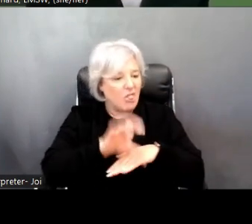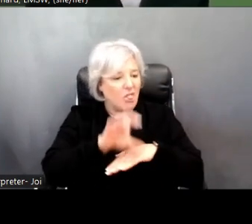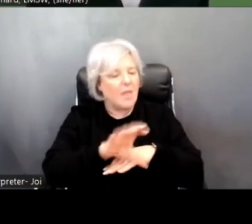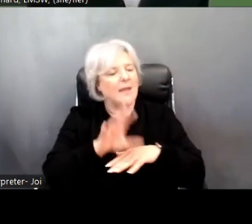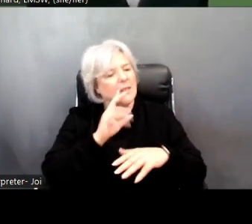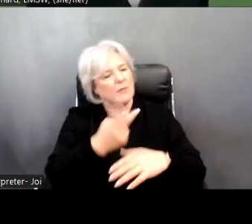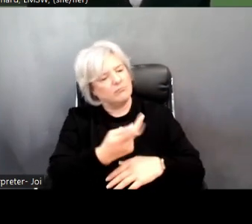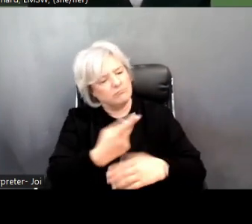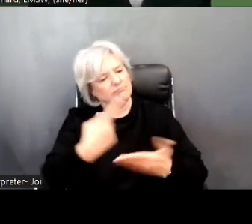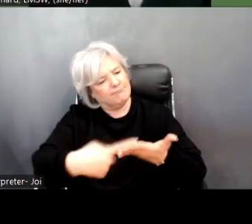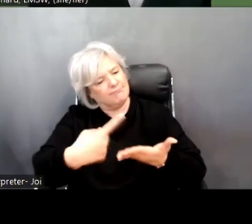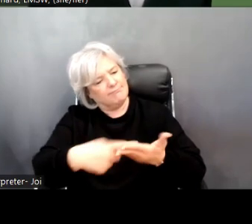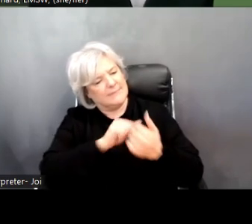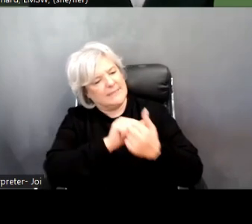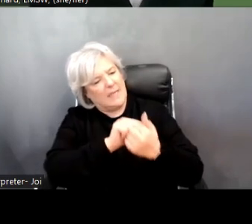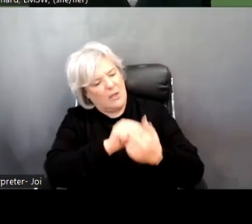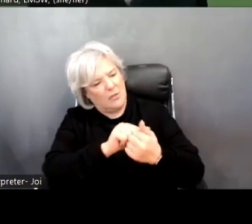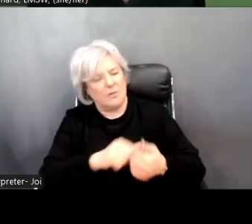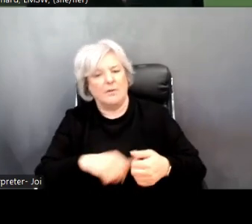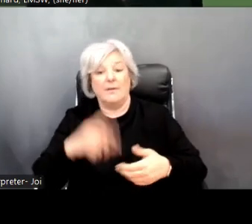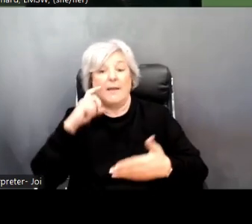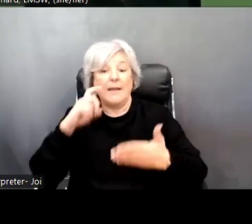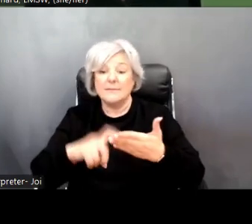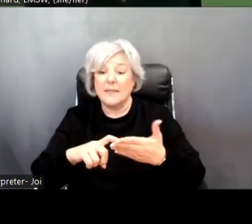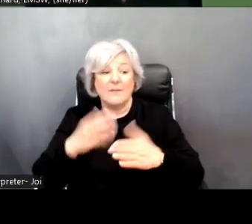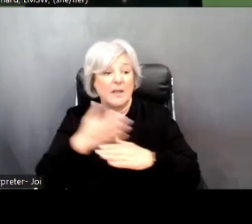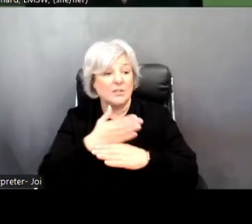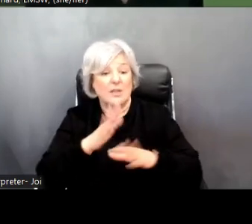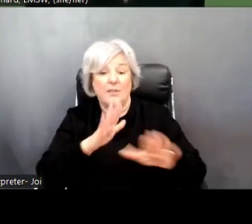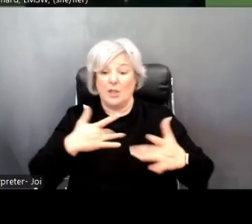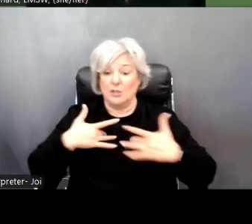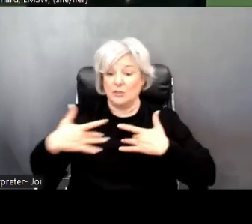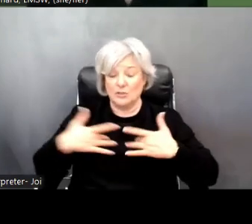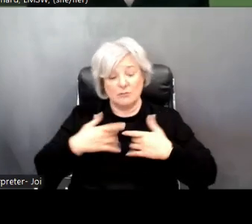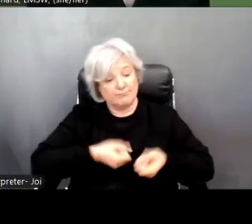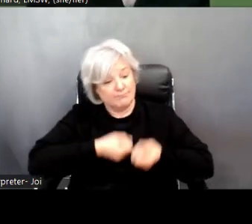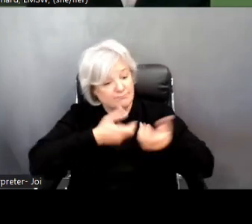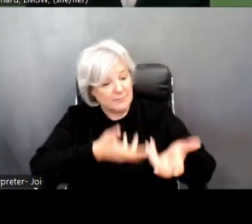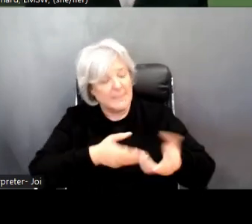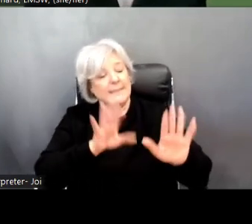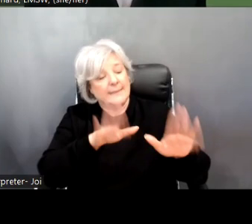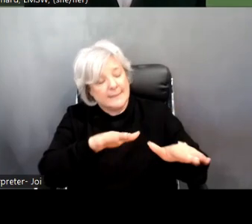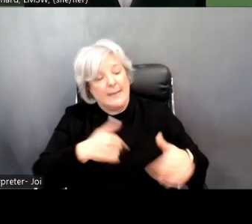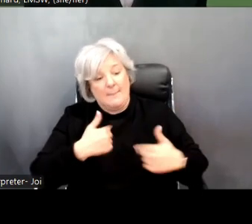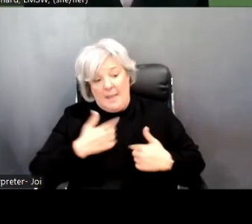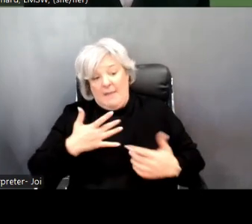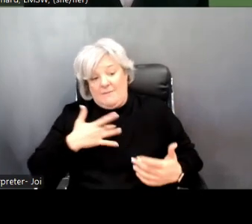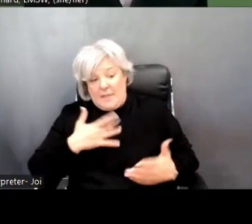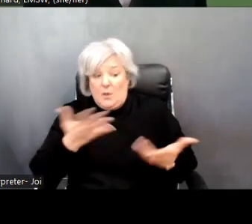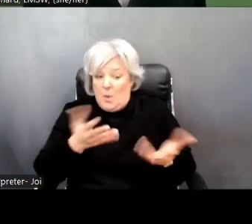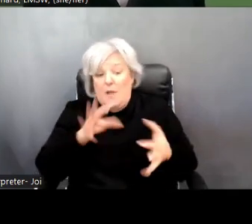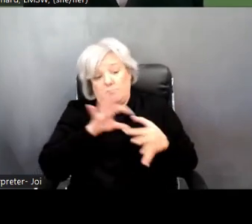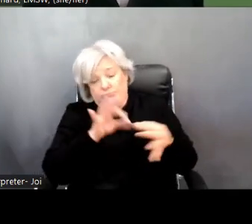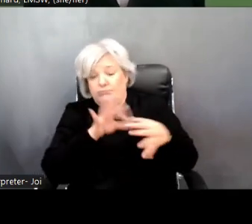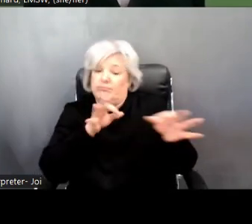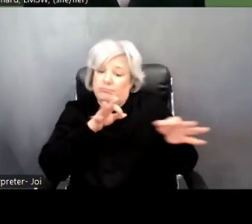out together. Identify and share the adult's concerns about the same issue. Okay, kiddo, here's how I see it. And